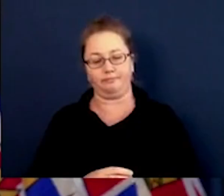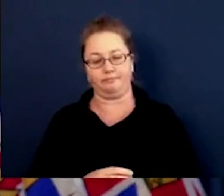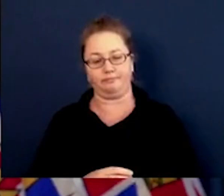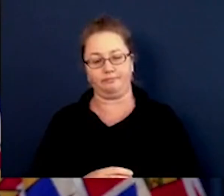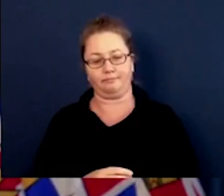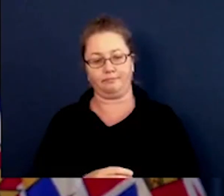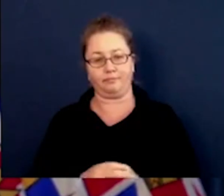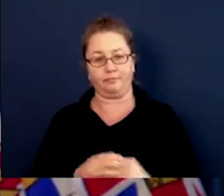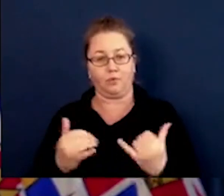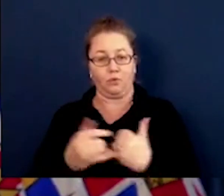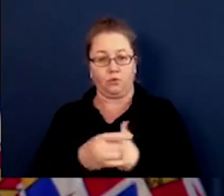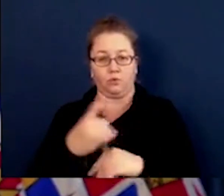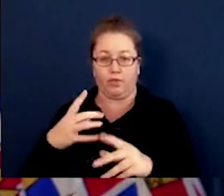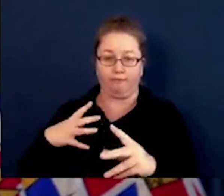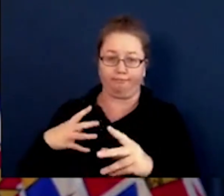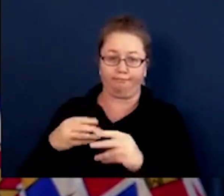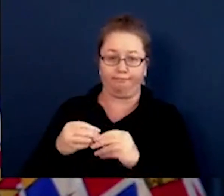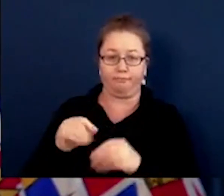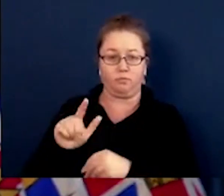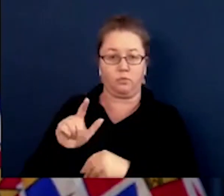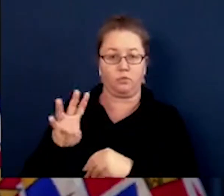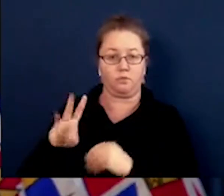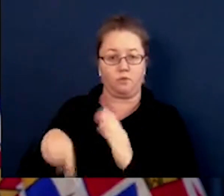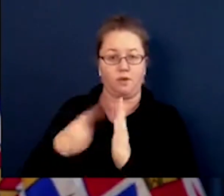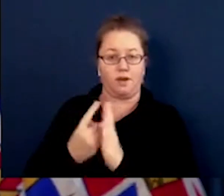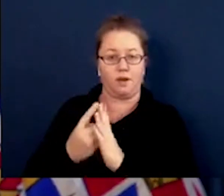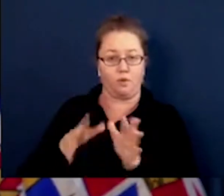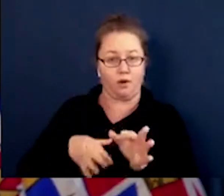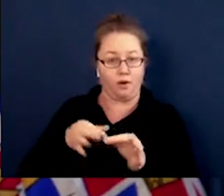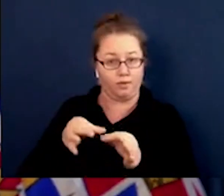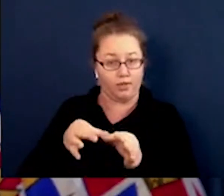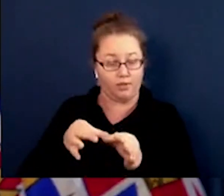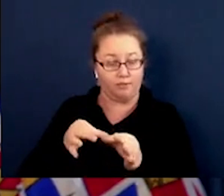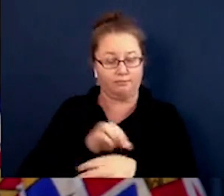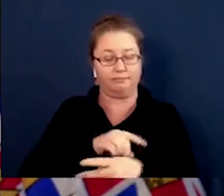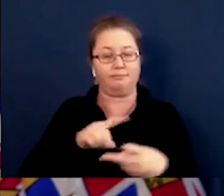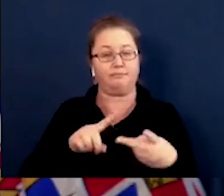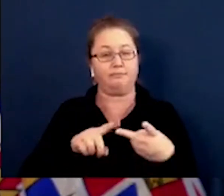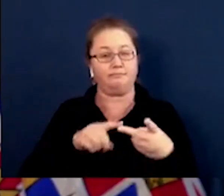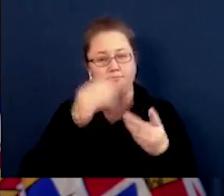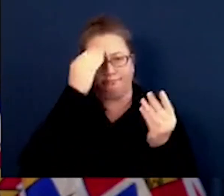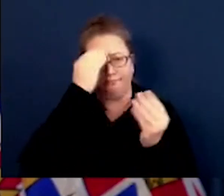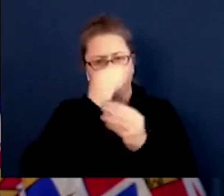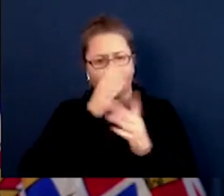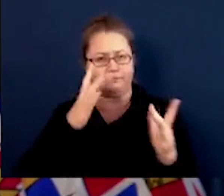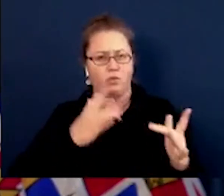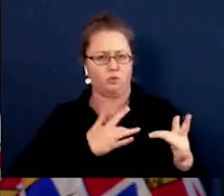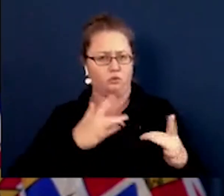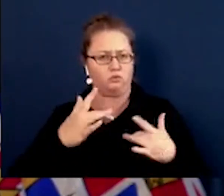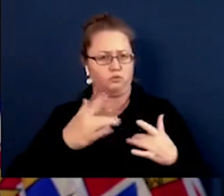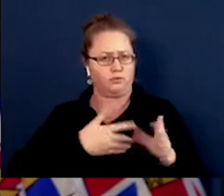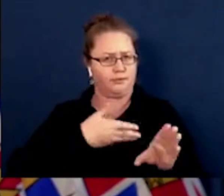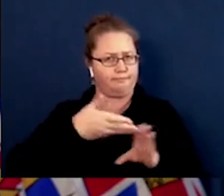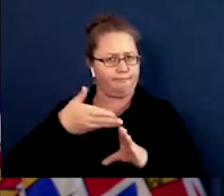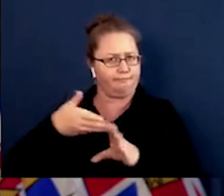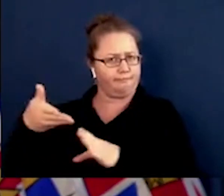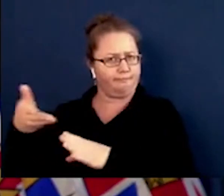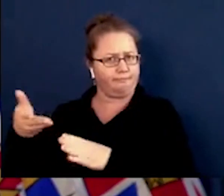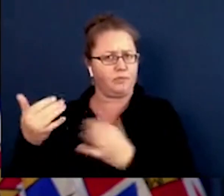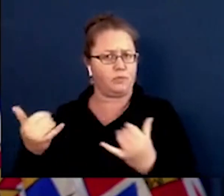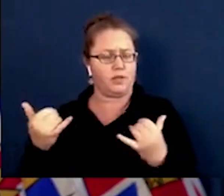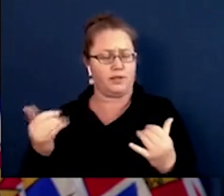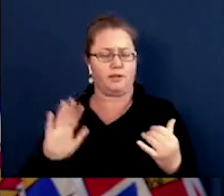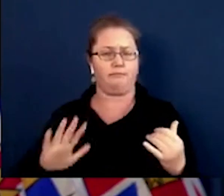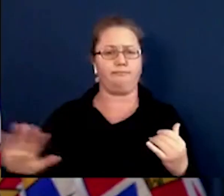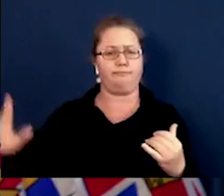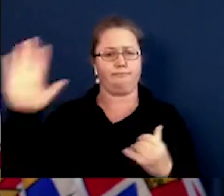So today I want to talk to an update from our last 24 hours, as we do, but also to talk about some of the areas of concern that we have in